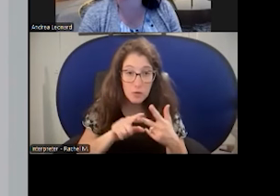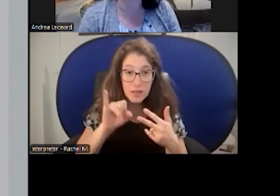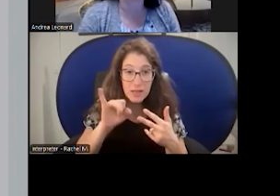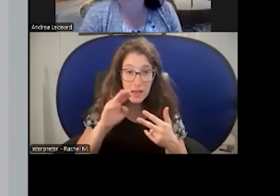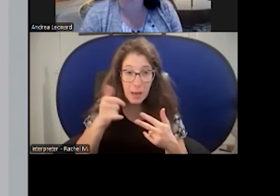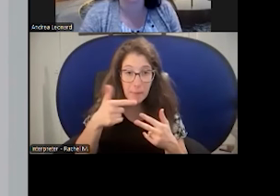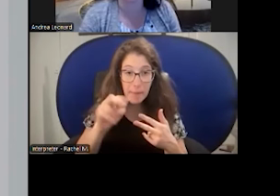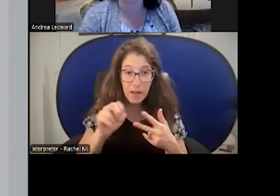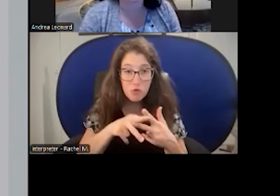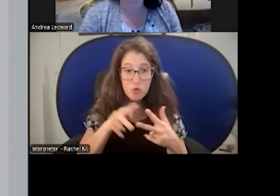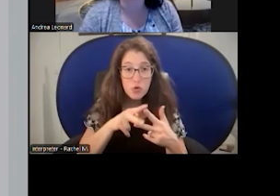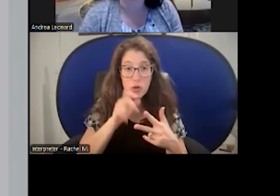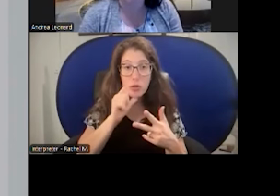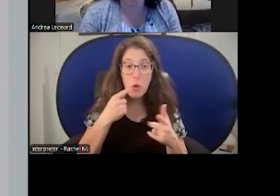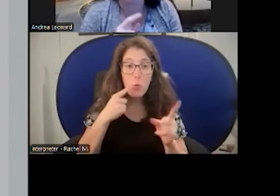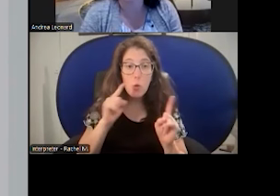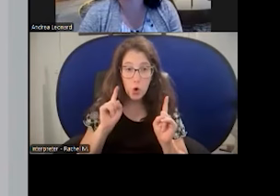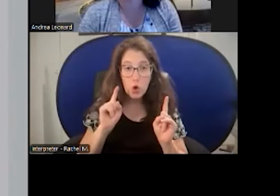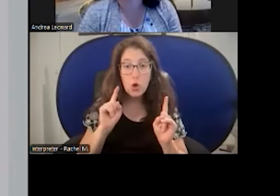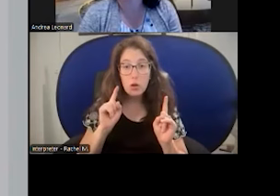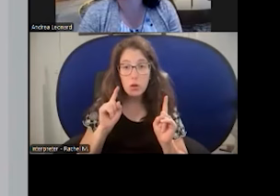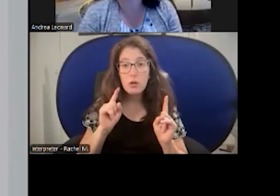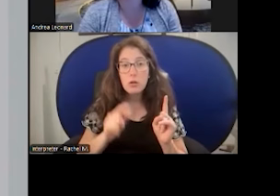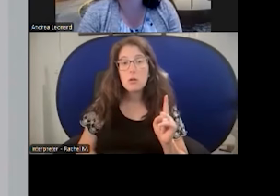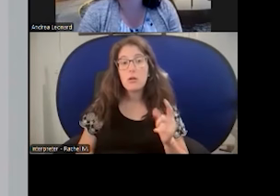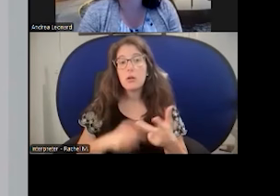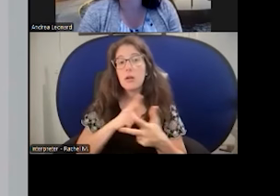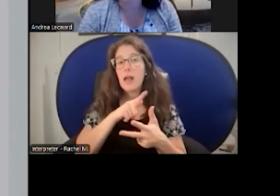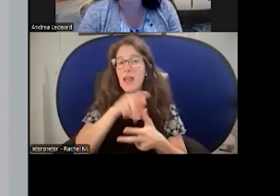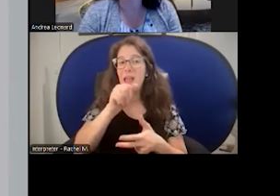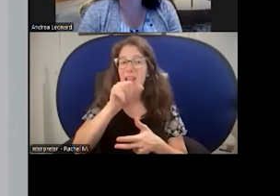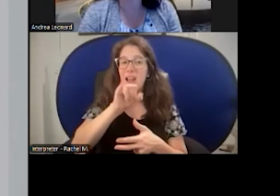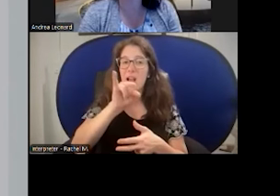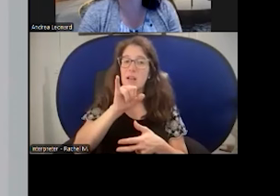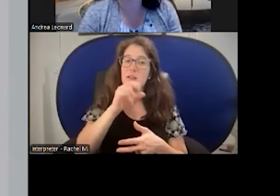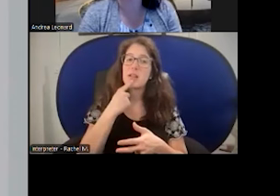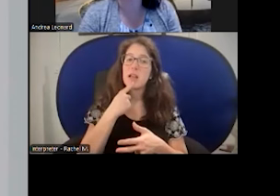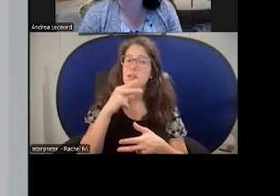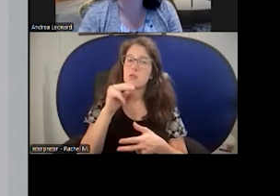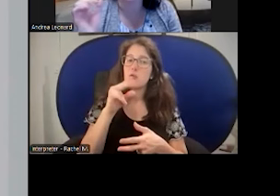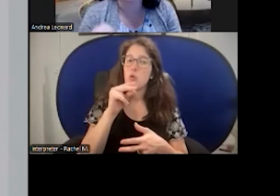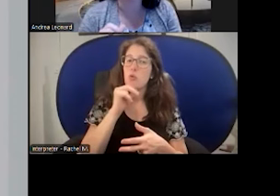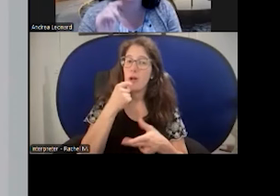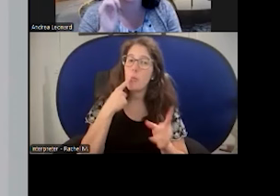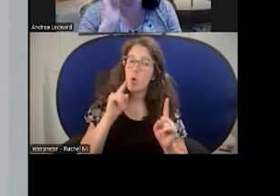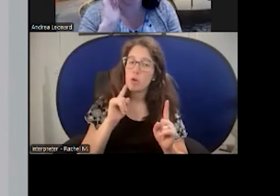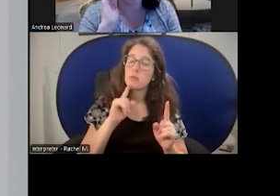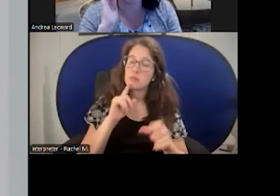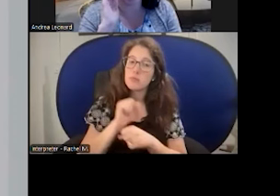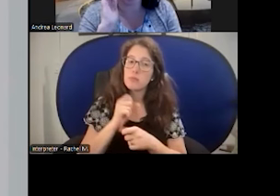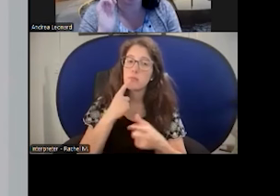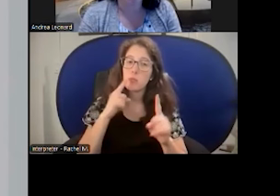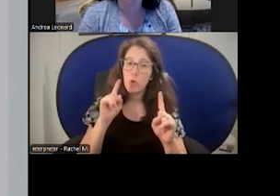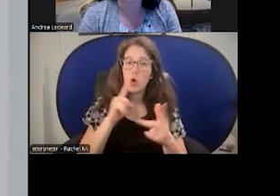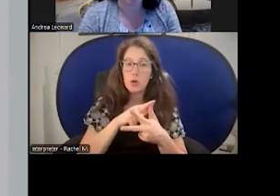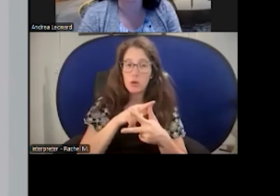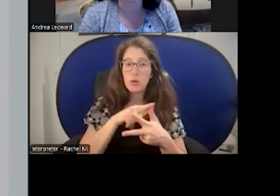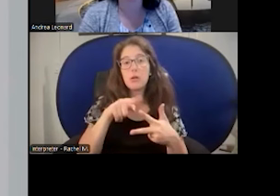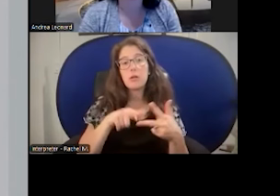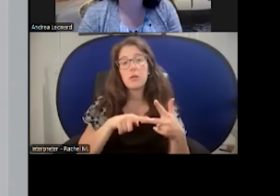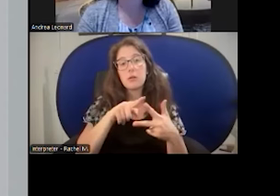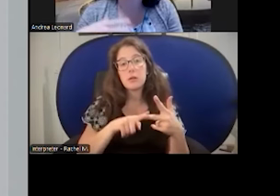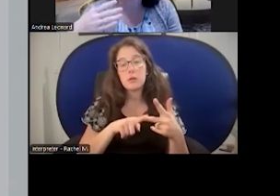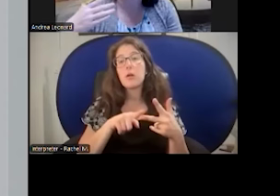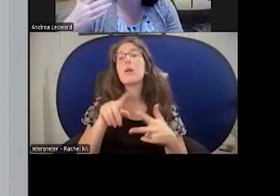drop onto text does not work, but it does. But these are the two that are definitely guaranteed not to function